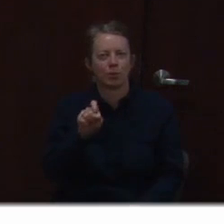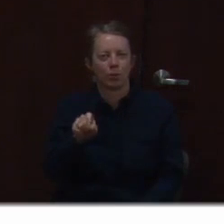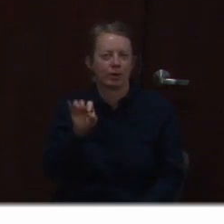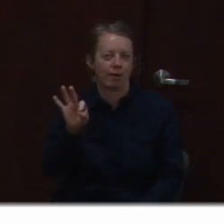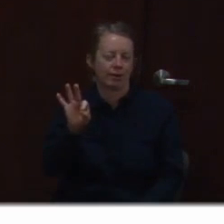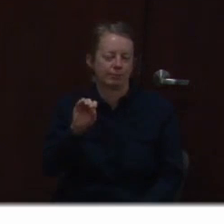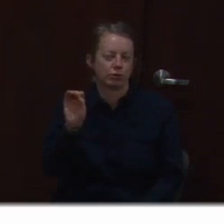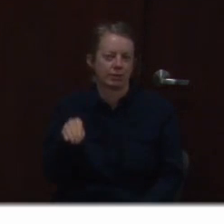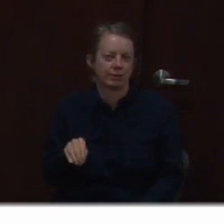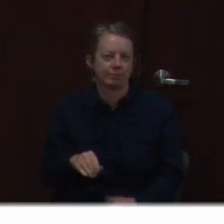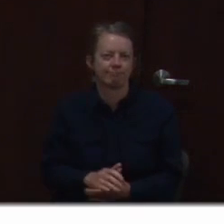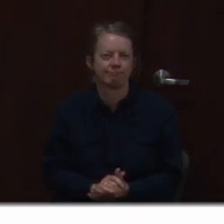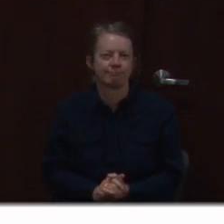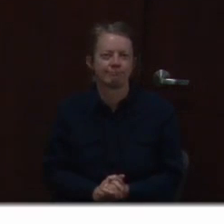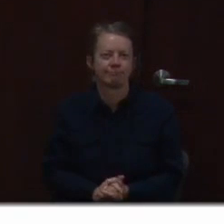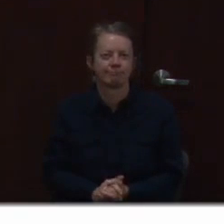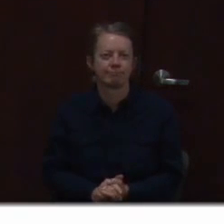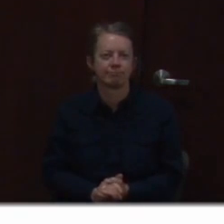2.9%.